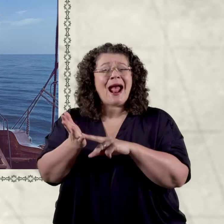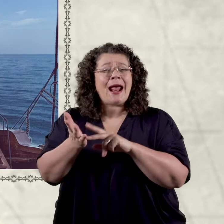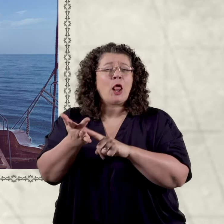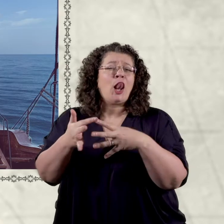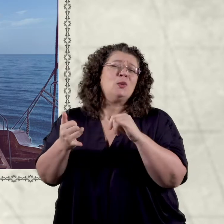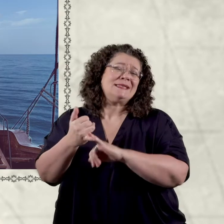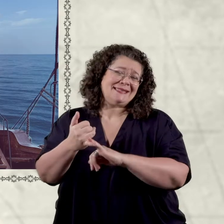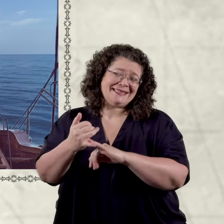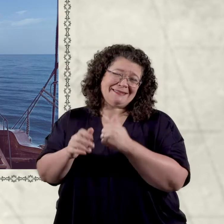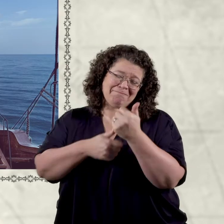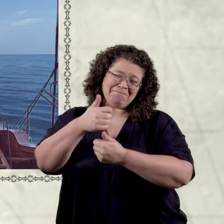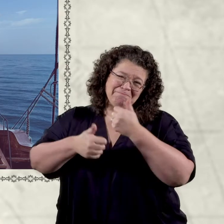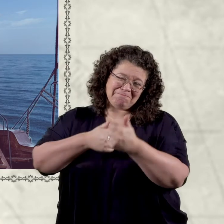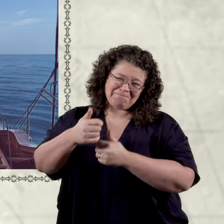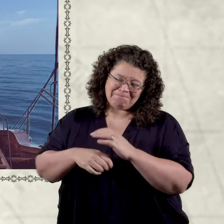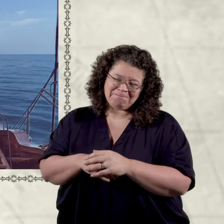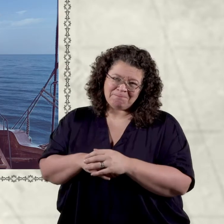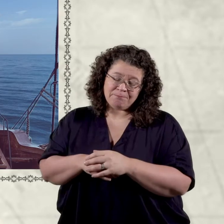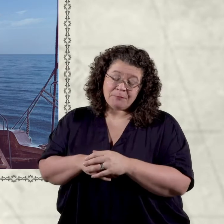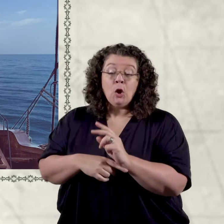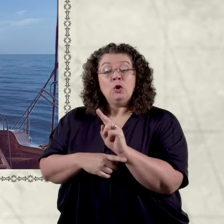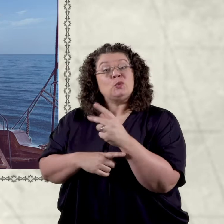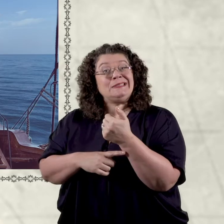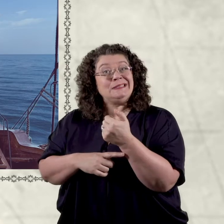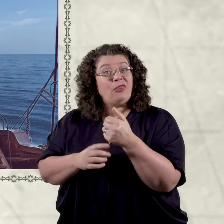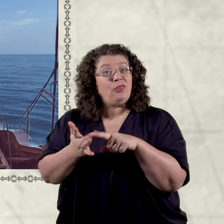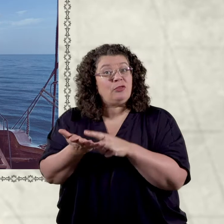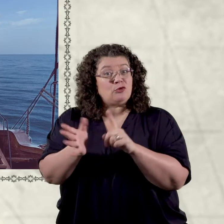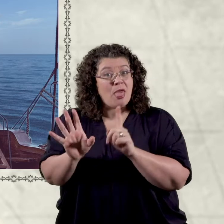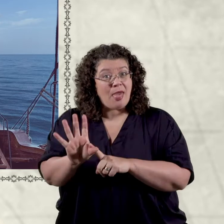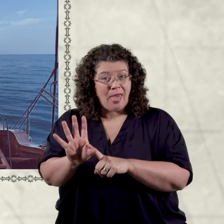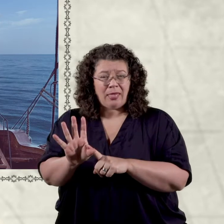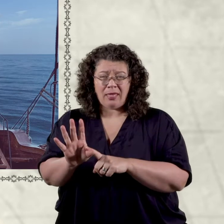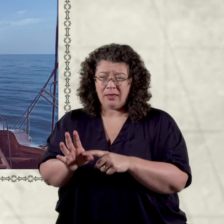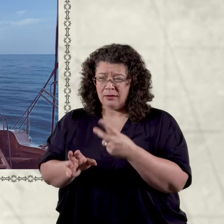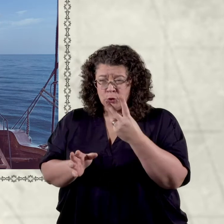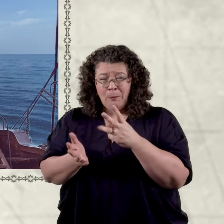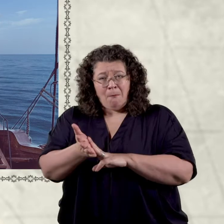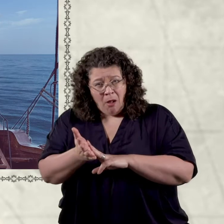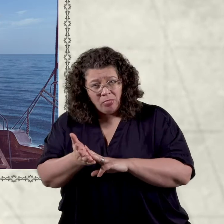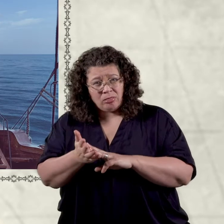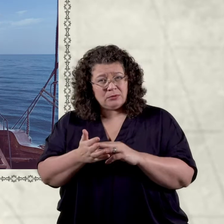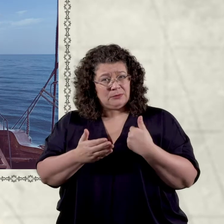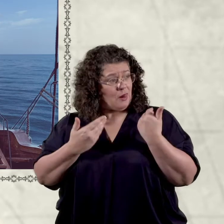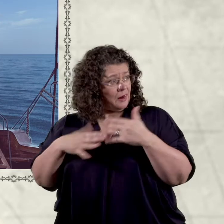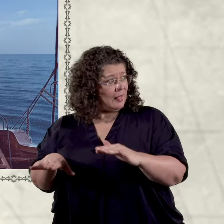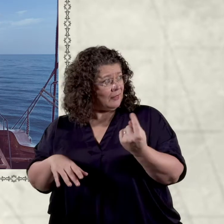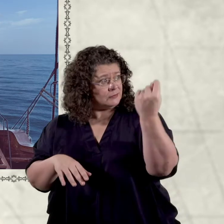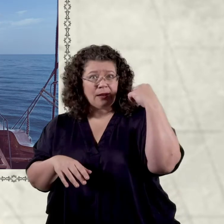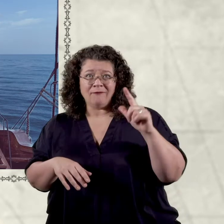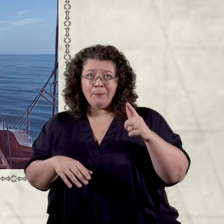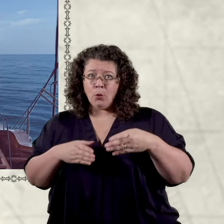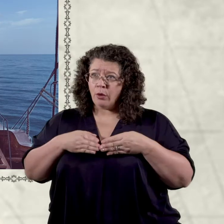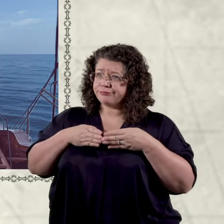Lewis. July the 26th. It's been almost 2 months since we left Liverpool